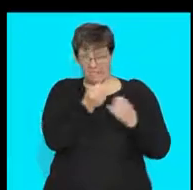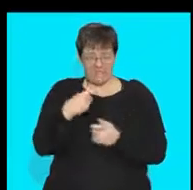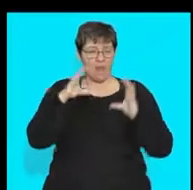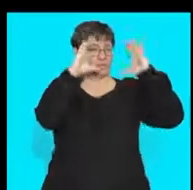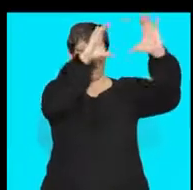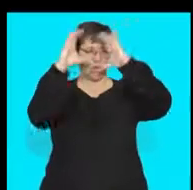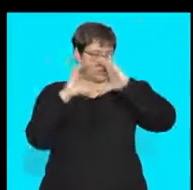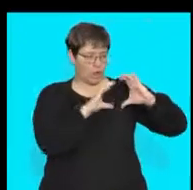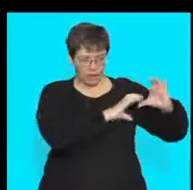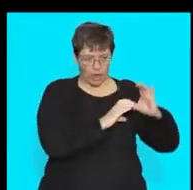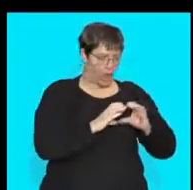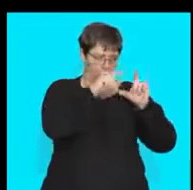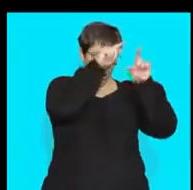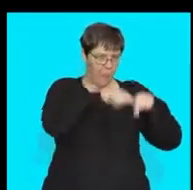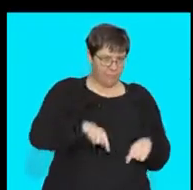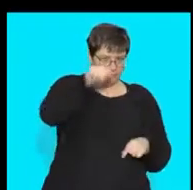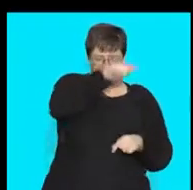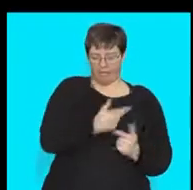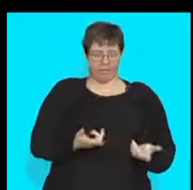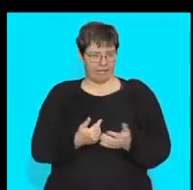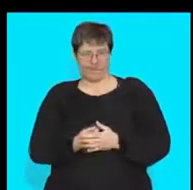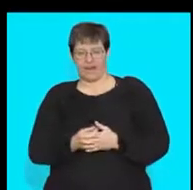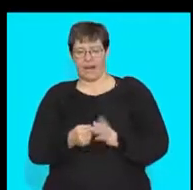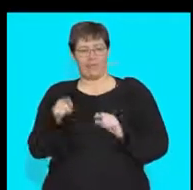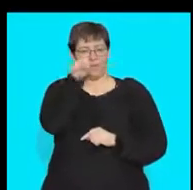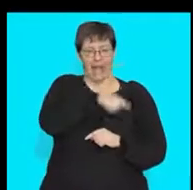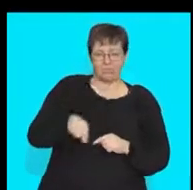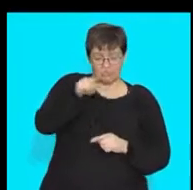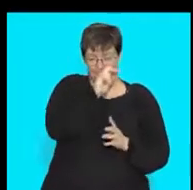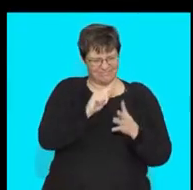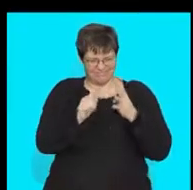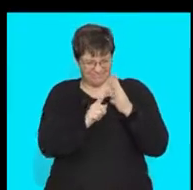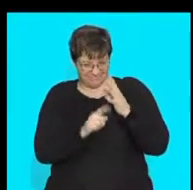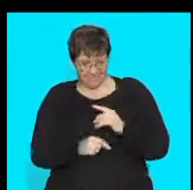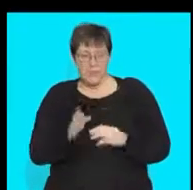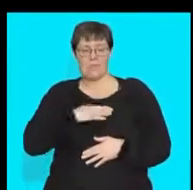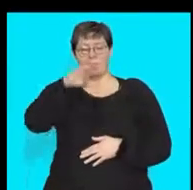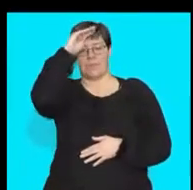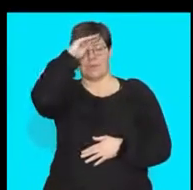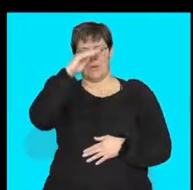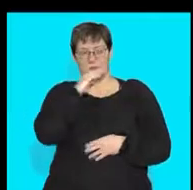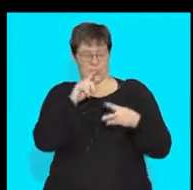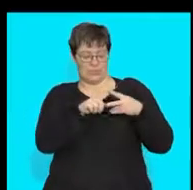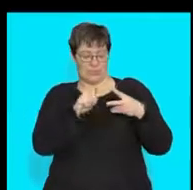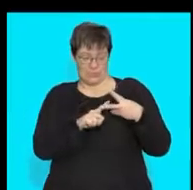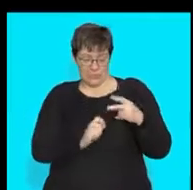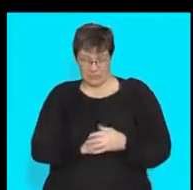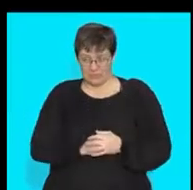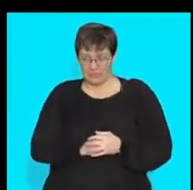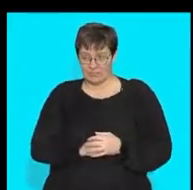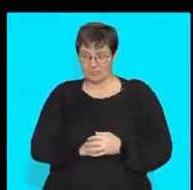they named the inner ear? Because we've got semicircular, we've got oval, we've got round. Okay, so these are the